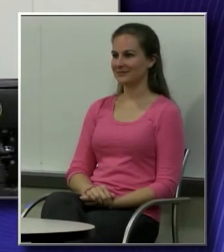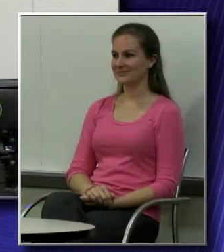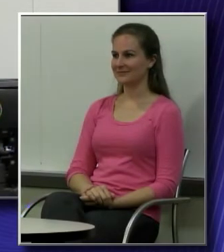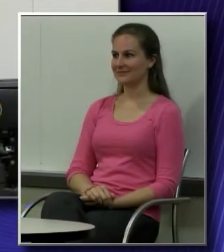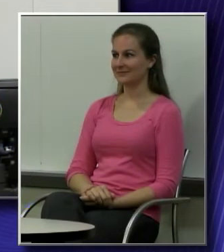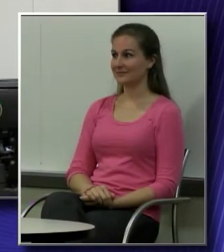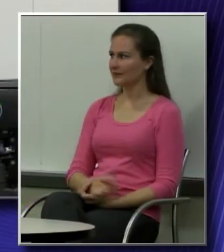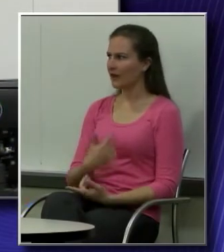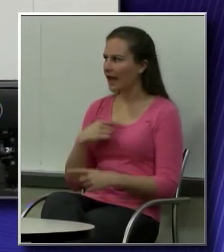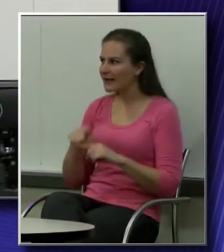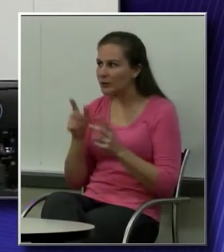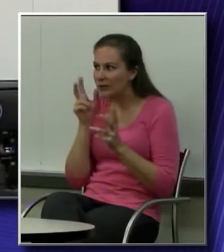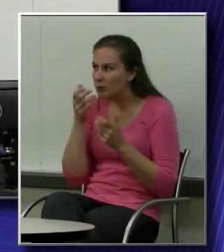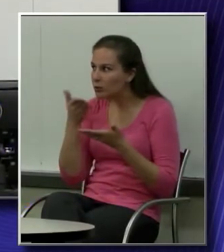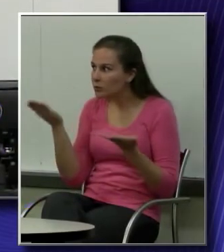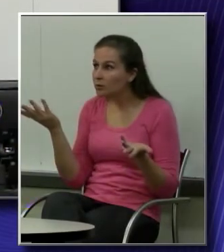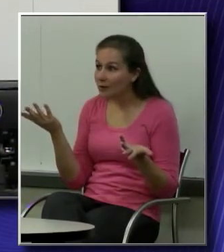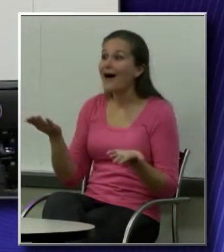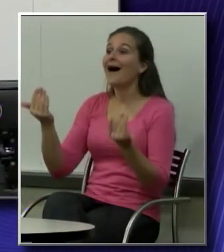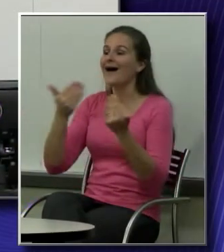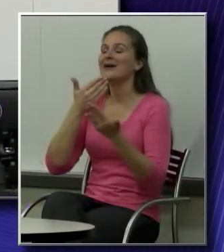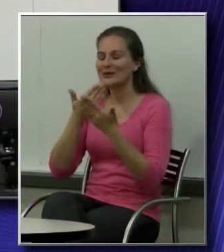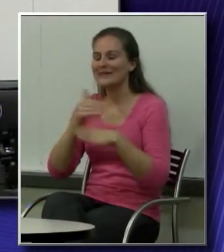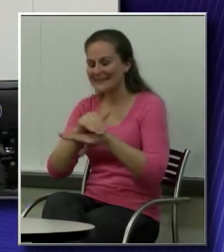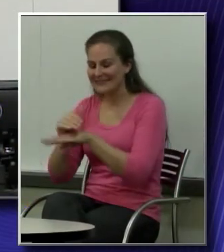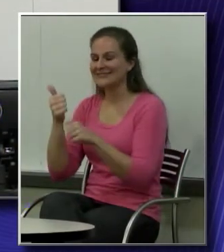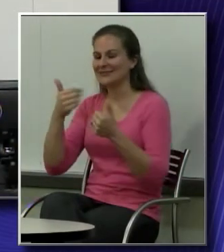Couldn't quite hear you. There you go.